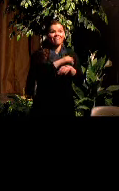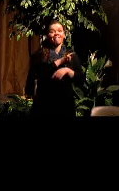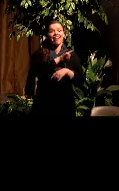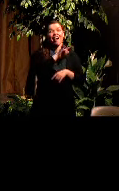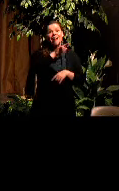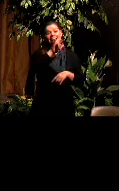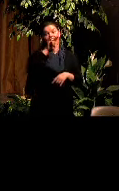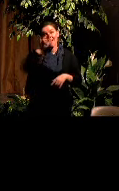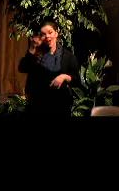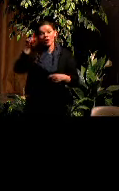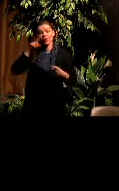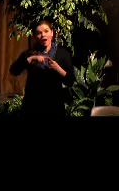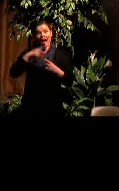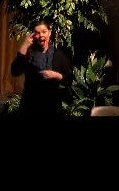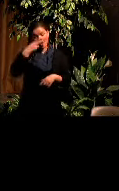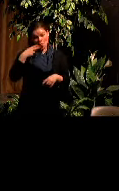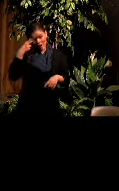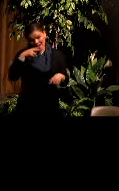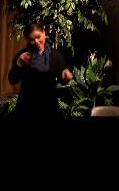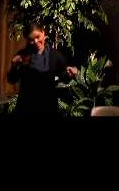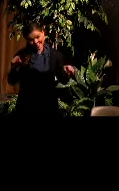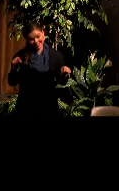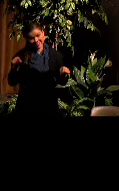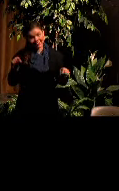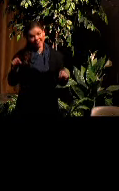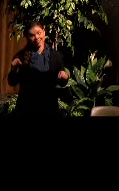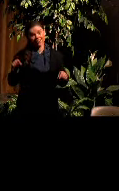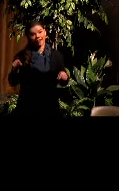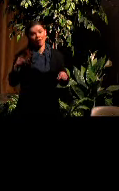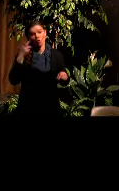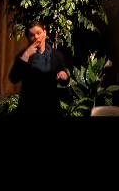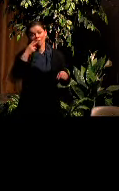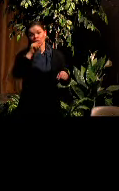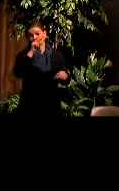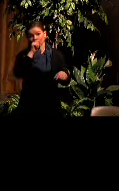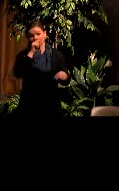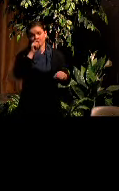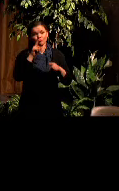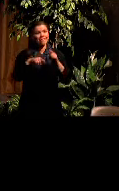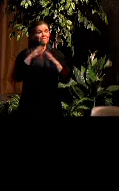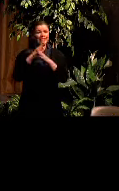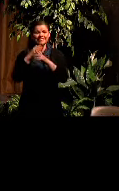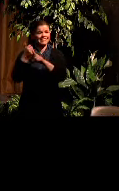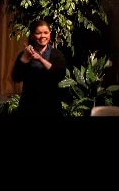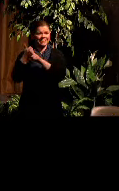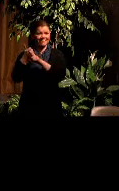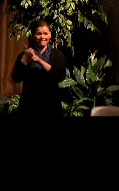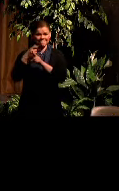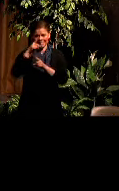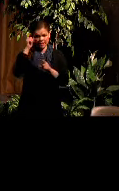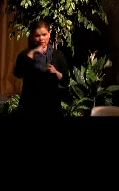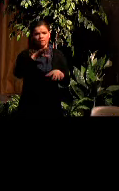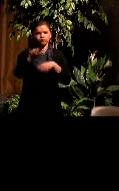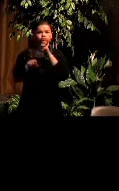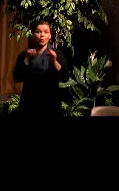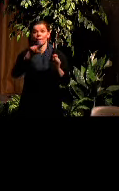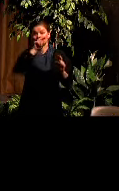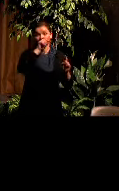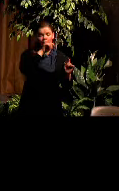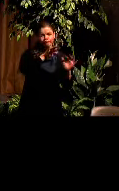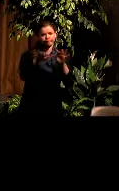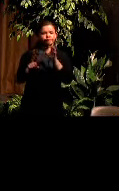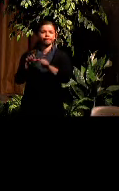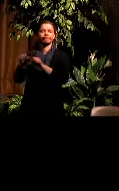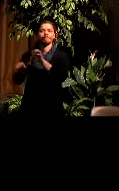predator that the Hawaiian birds had no defense against. So that's one observation about things not being what